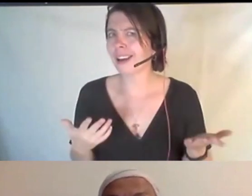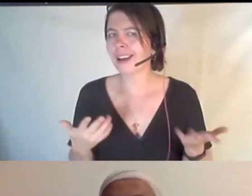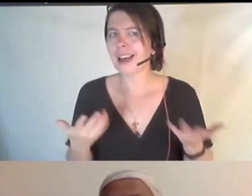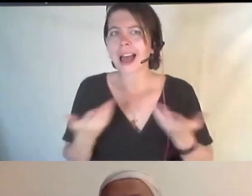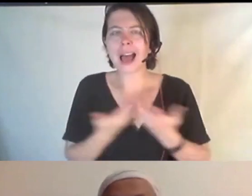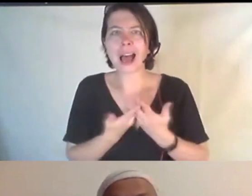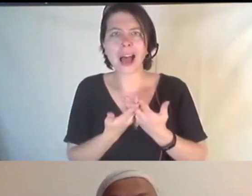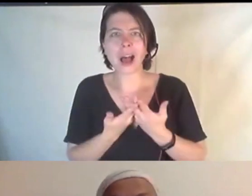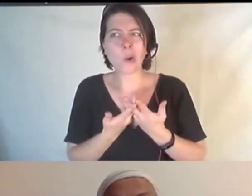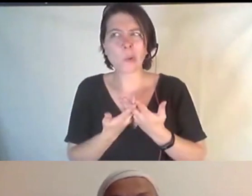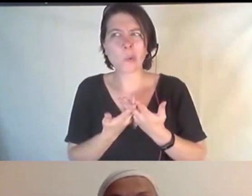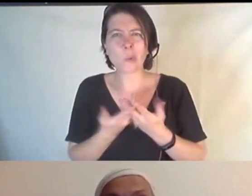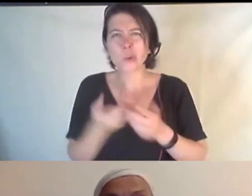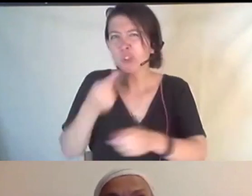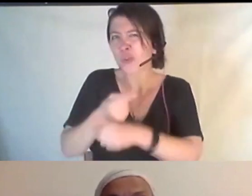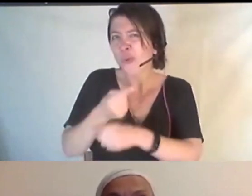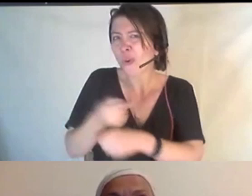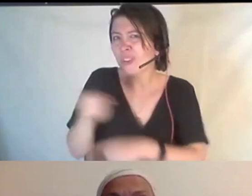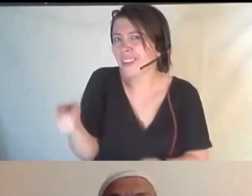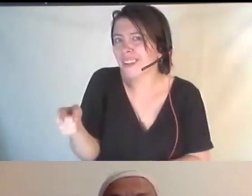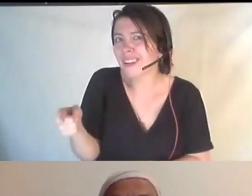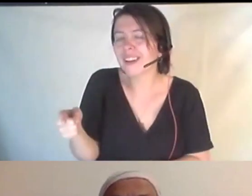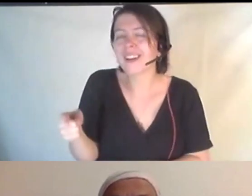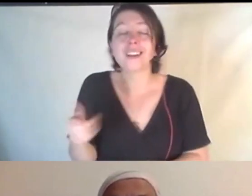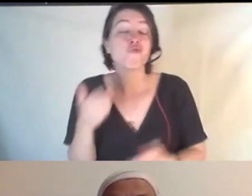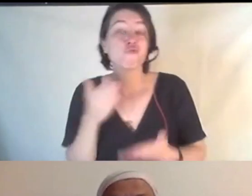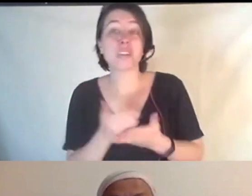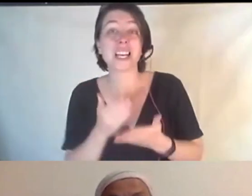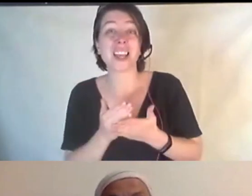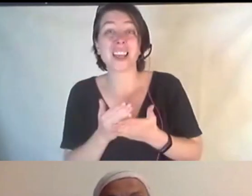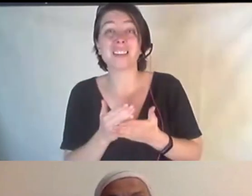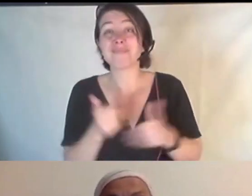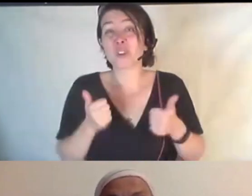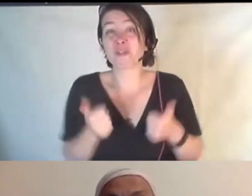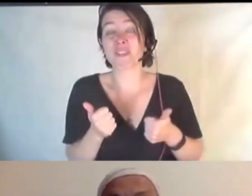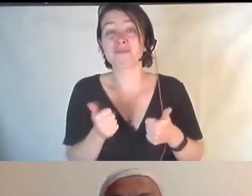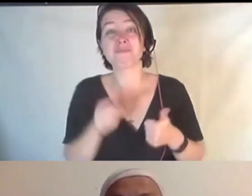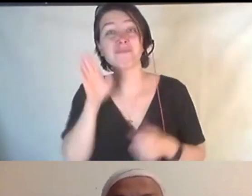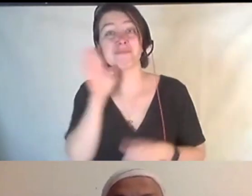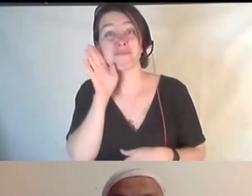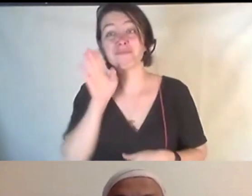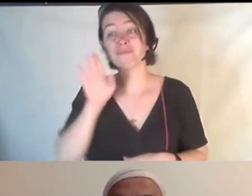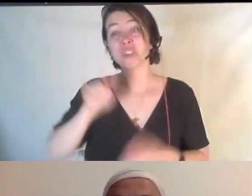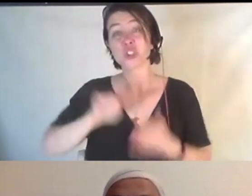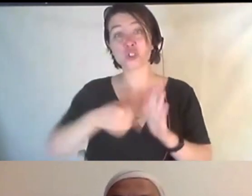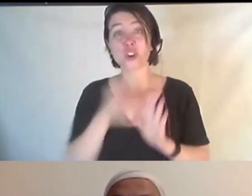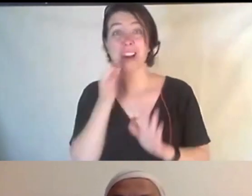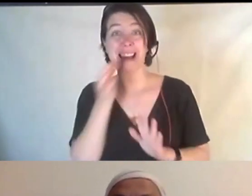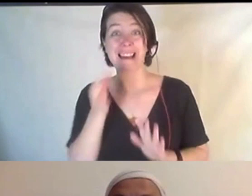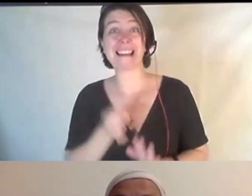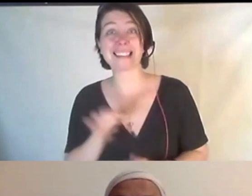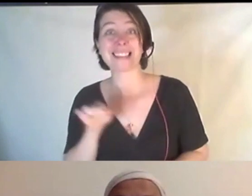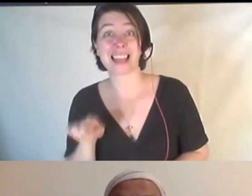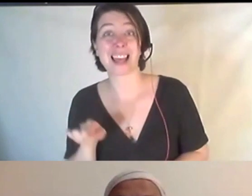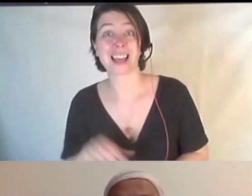really refreshing to hear someone just honestly ask that. And just be able to talk through it, you know, and